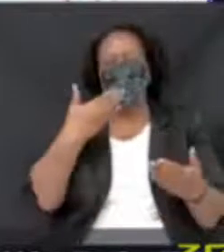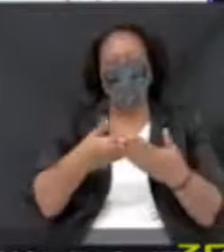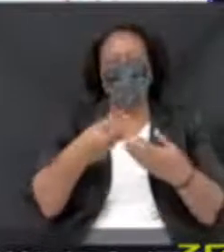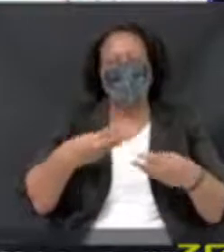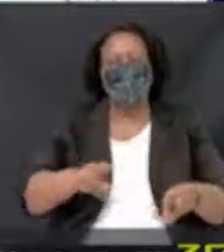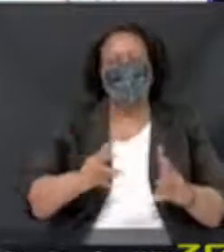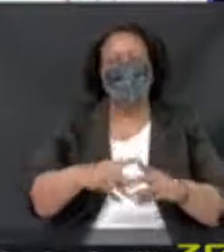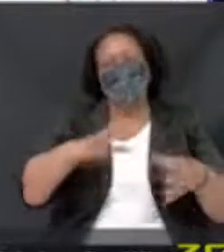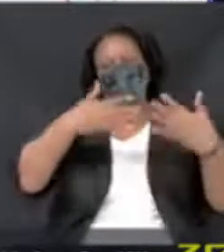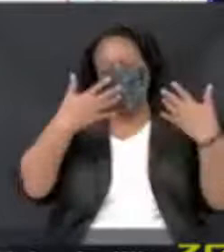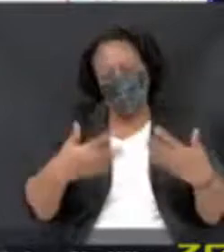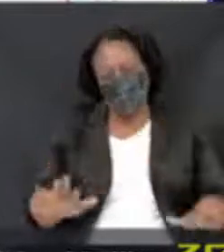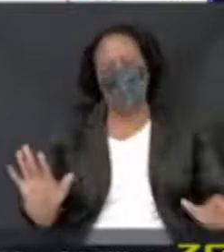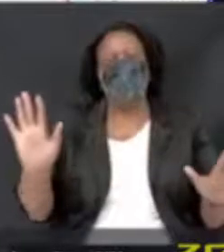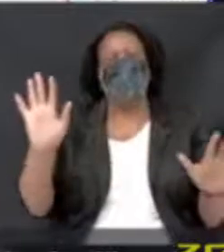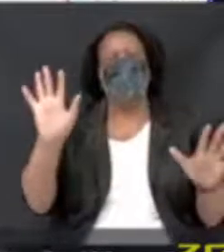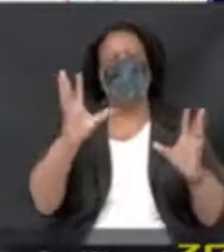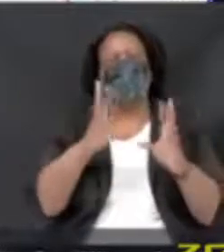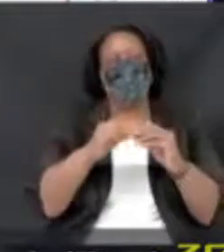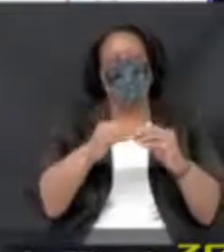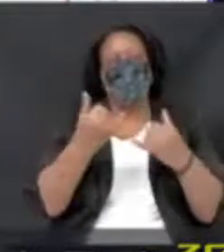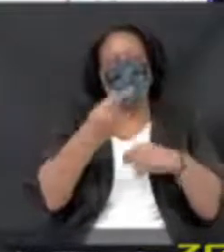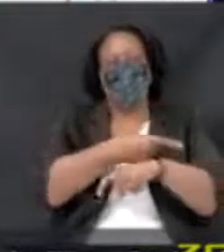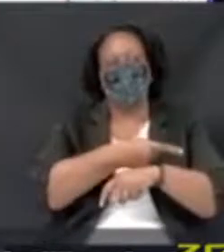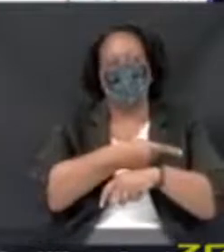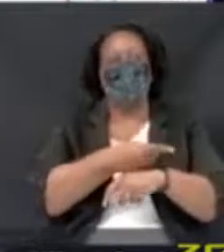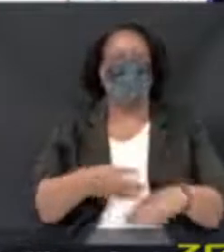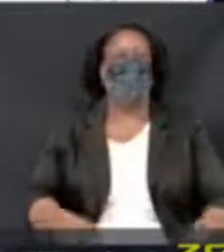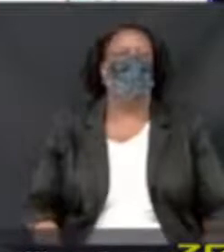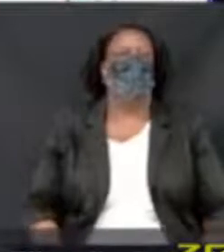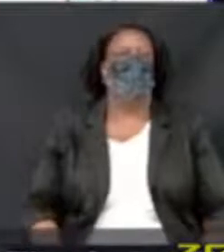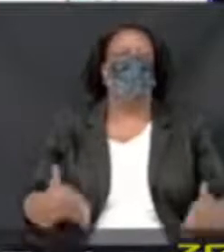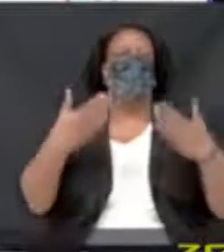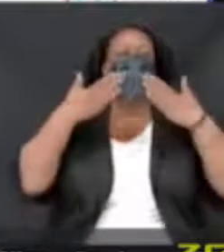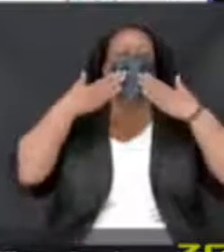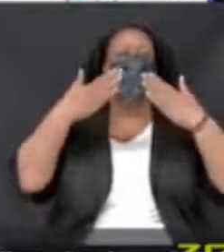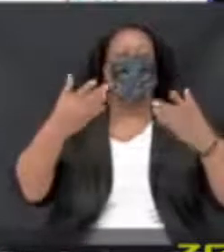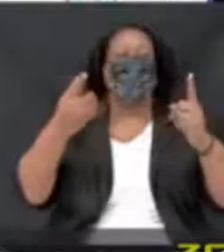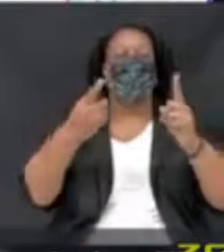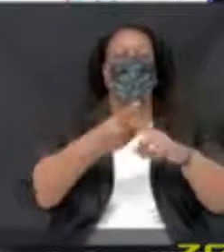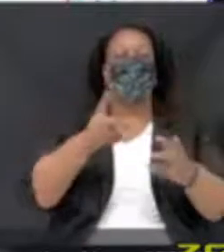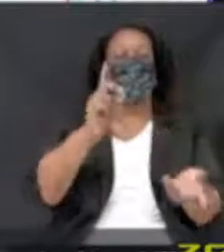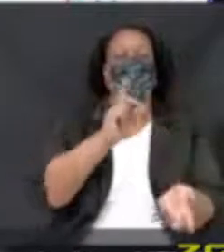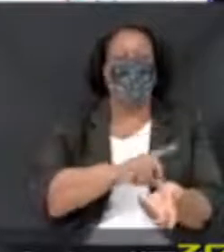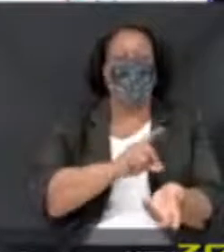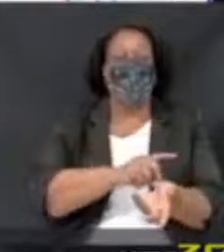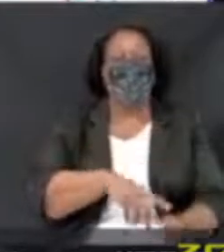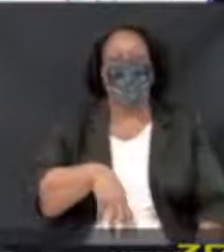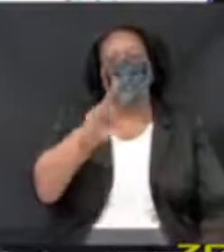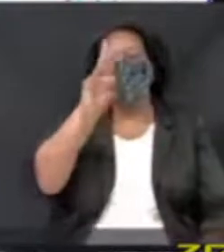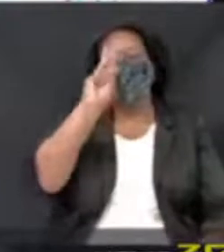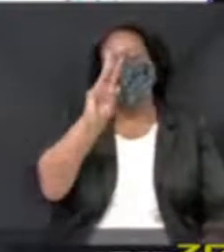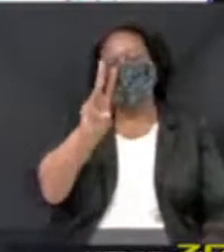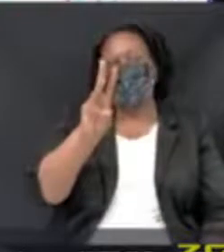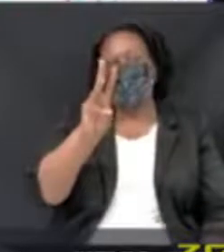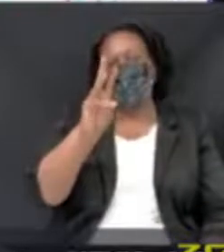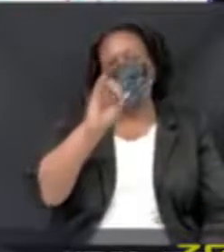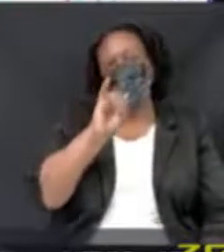We thank Dr. Cameron Wilkinson. He has been, how must I say